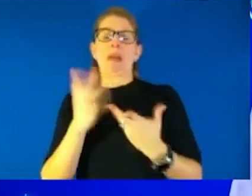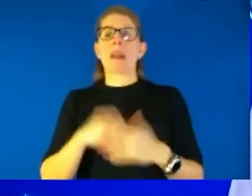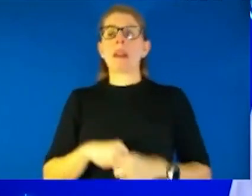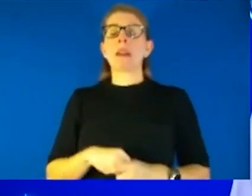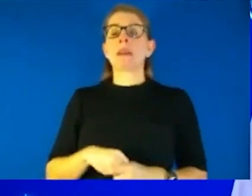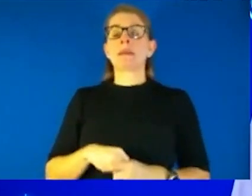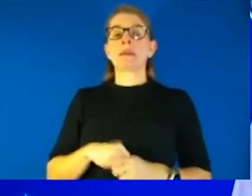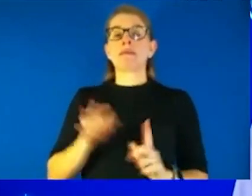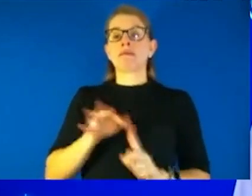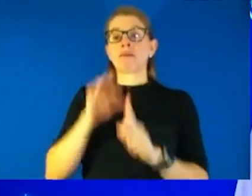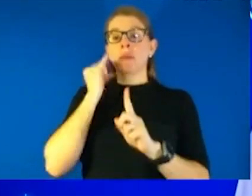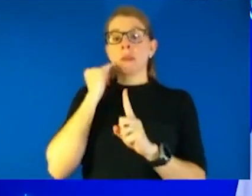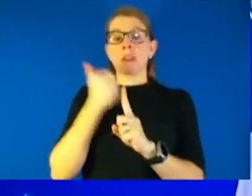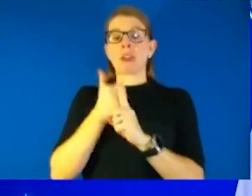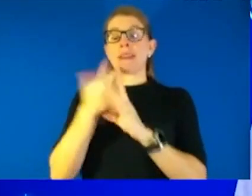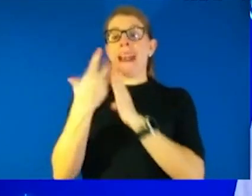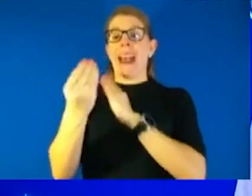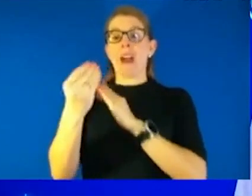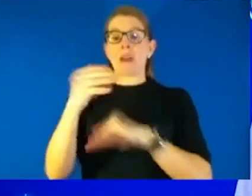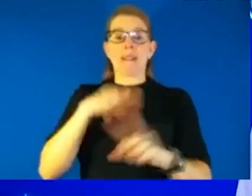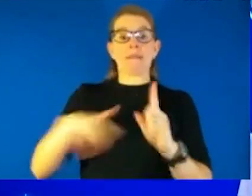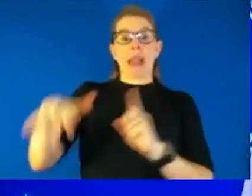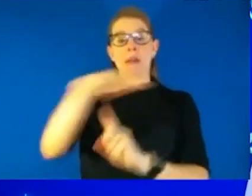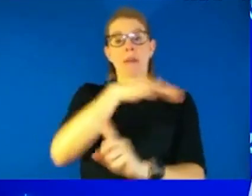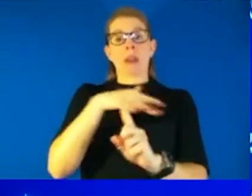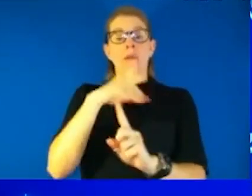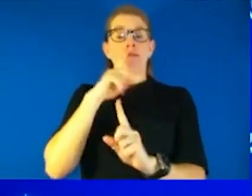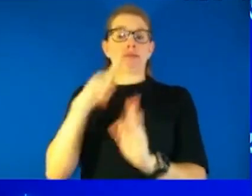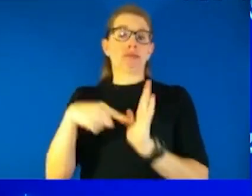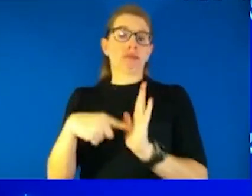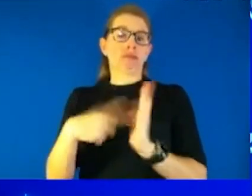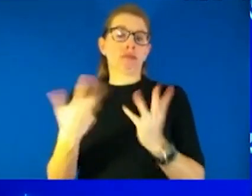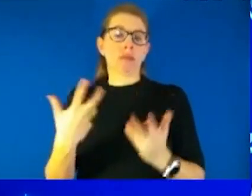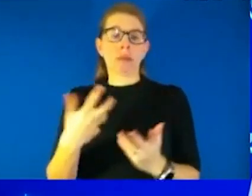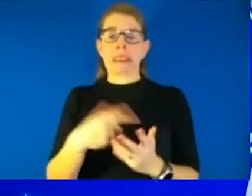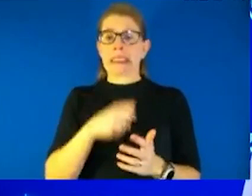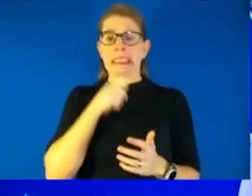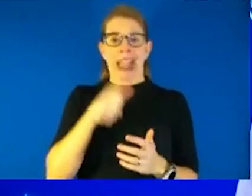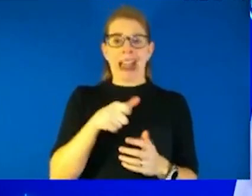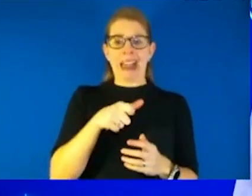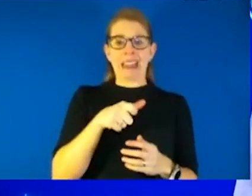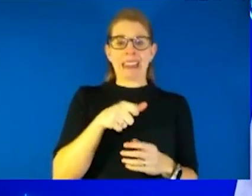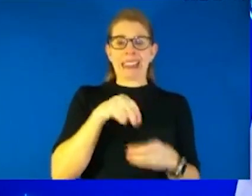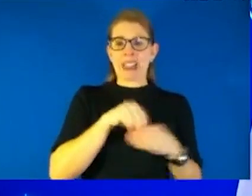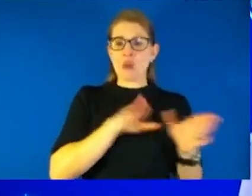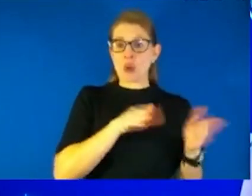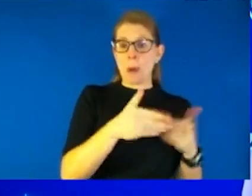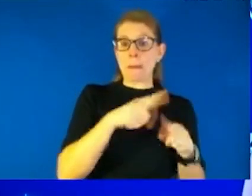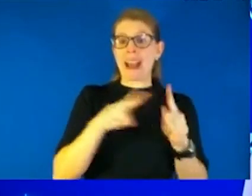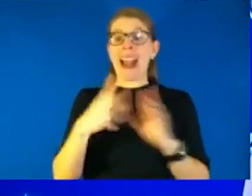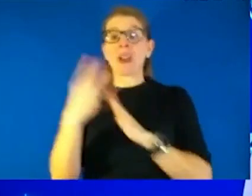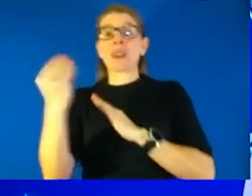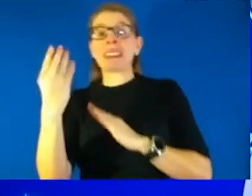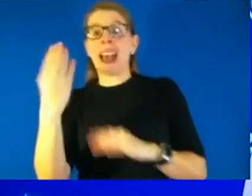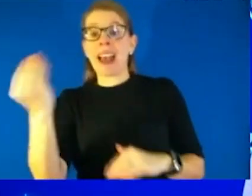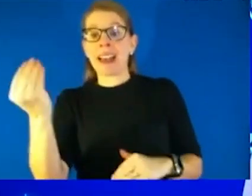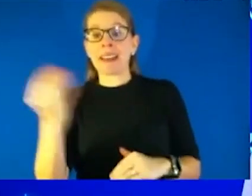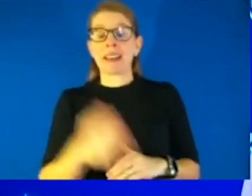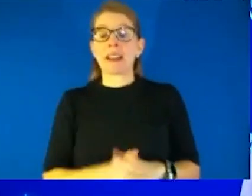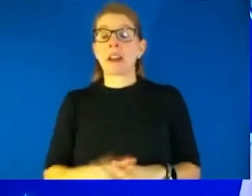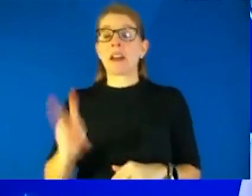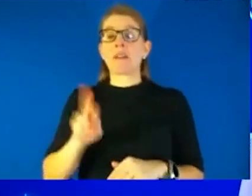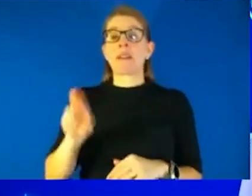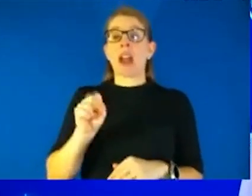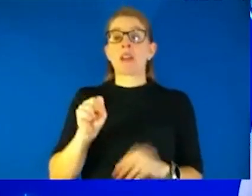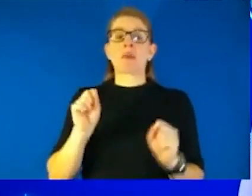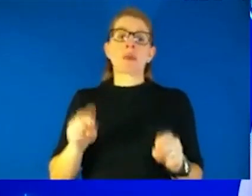out, maybe in the environment, say not in a room, but outside, the virus is